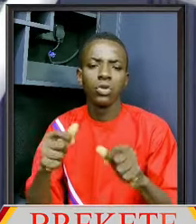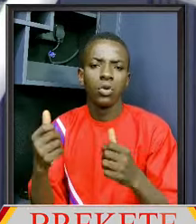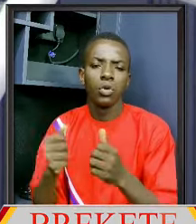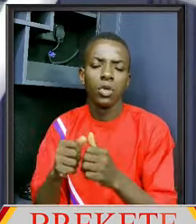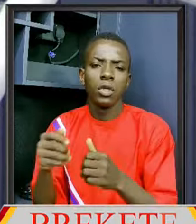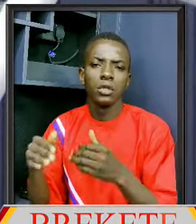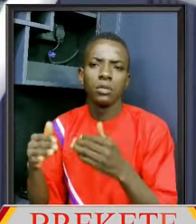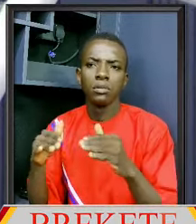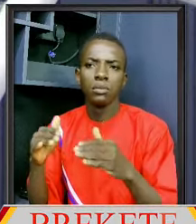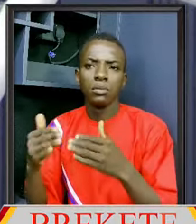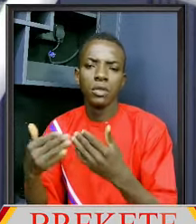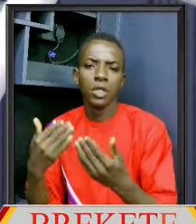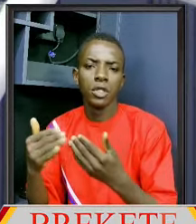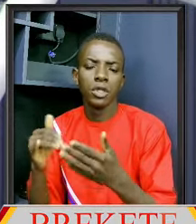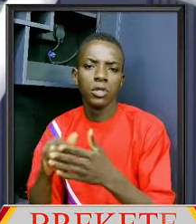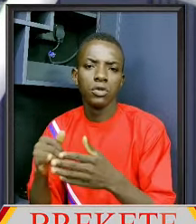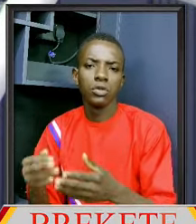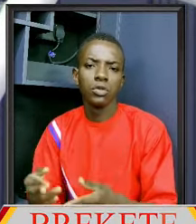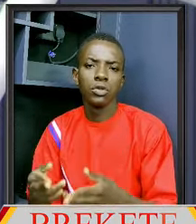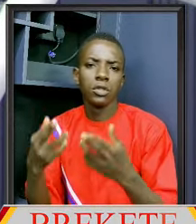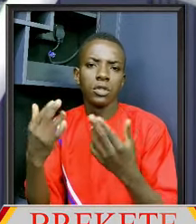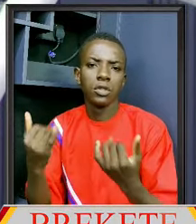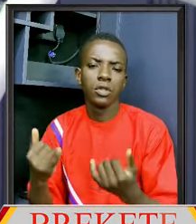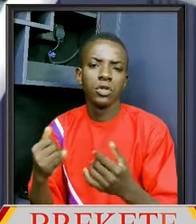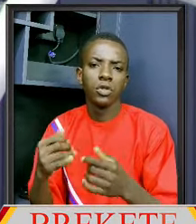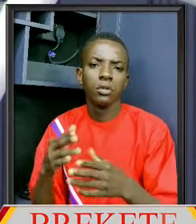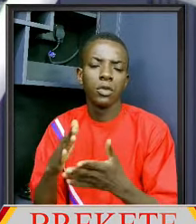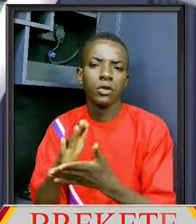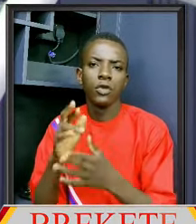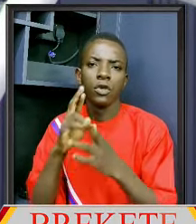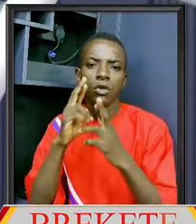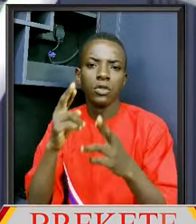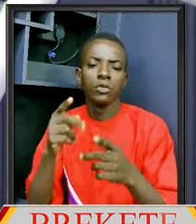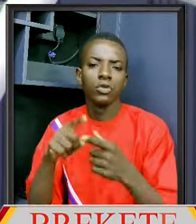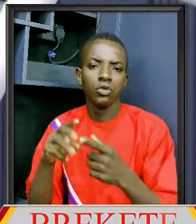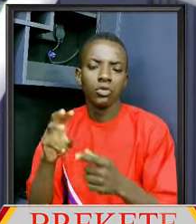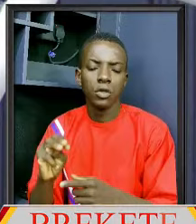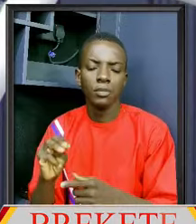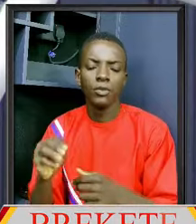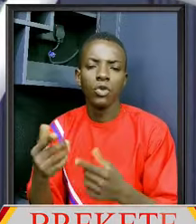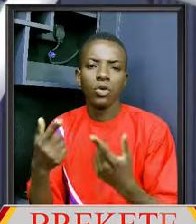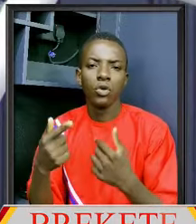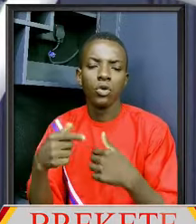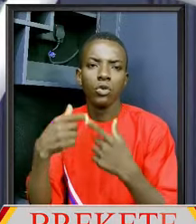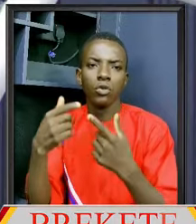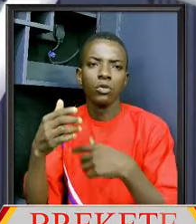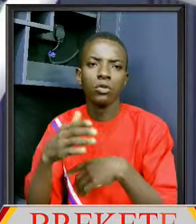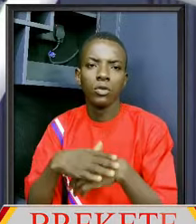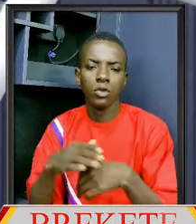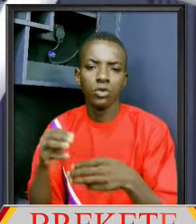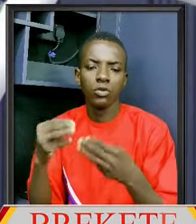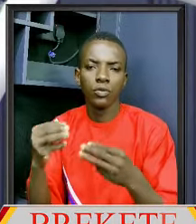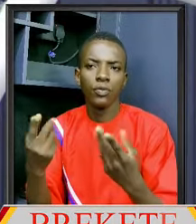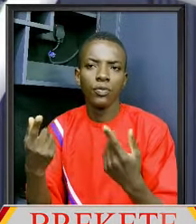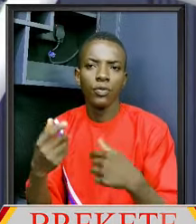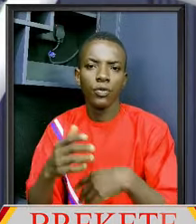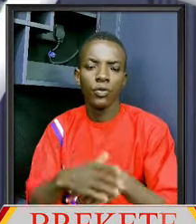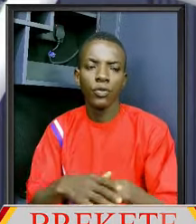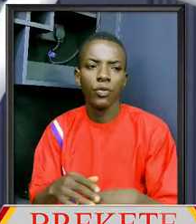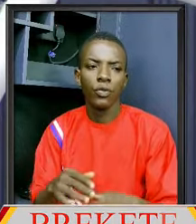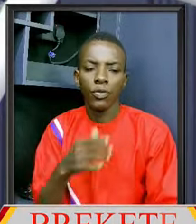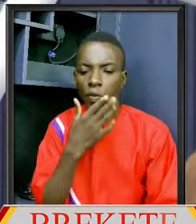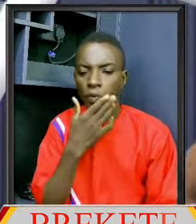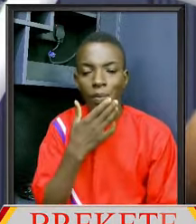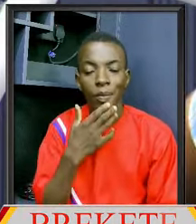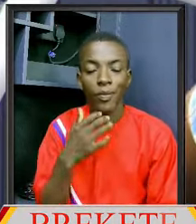this matter we will just raise now, and I believe say they go respond to them. So we go market now, we they come, we no go